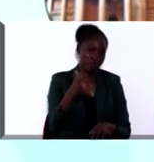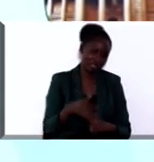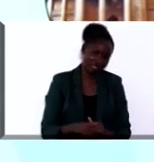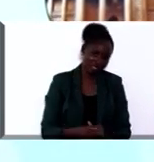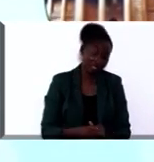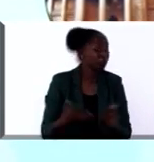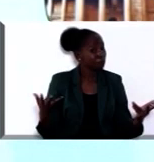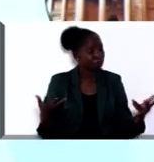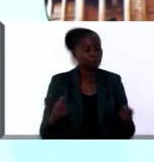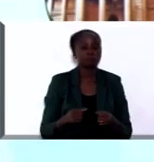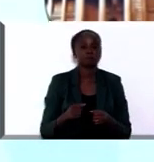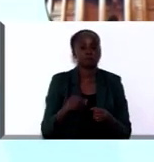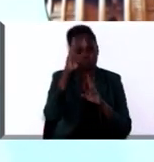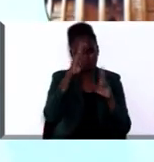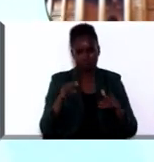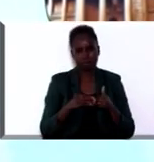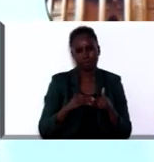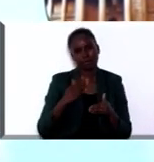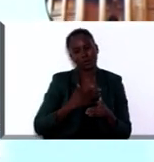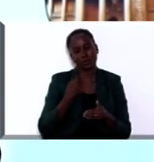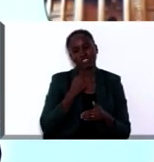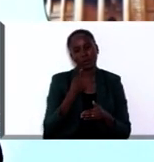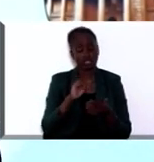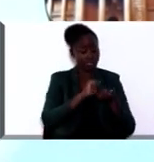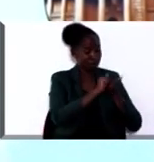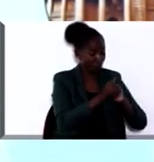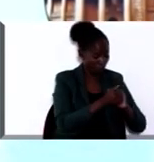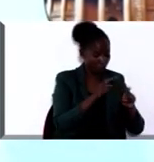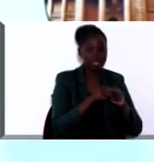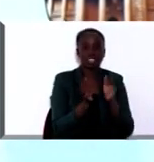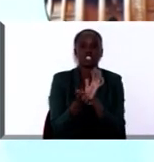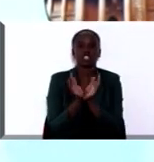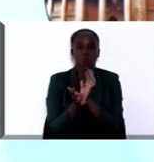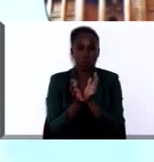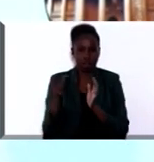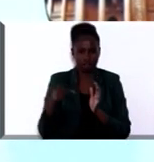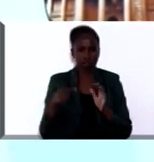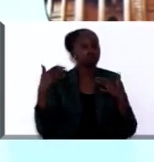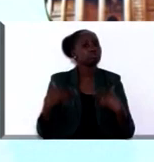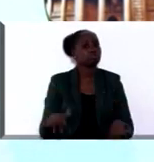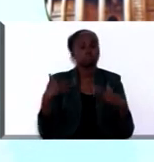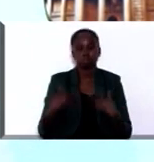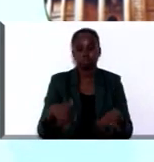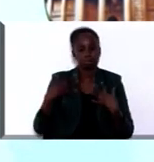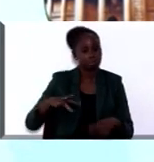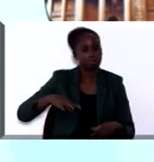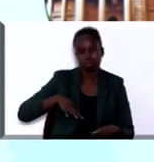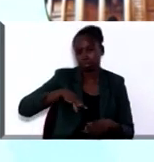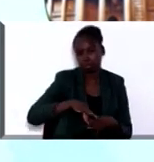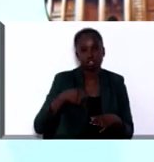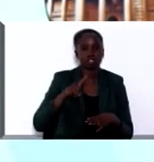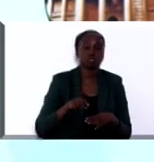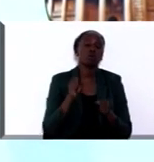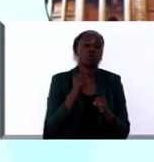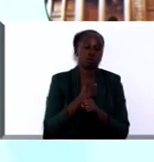2027. Honorable members, I want to say that sports and football are major contributors to the Gauteng economy